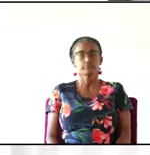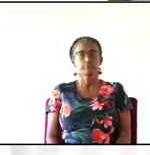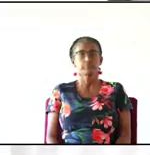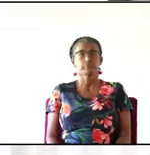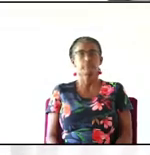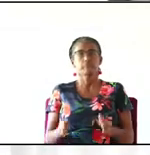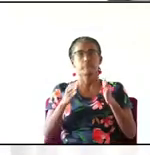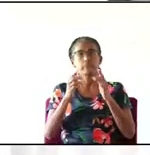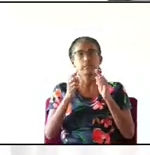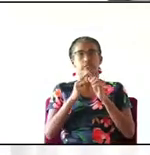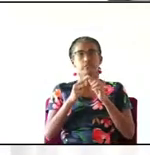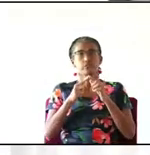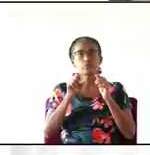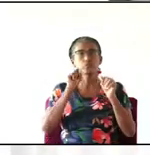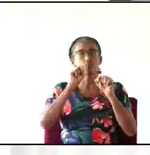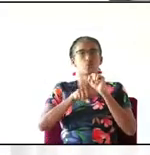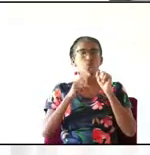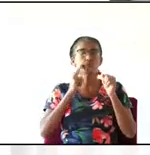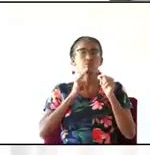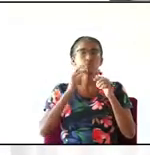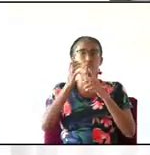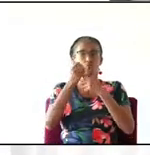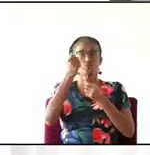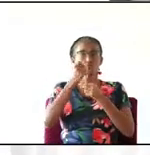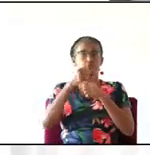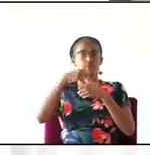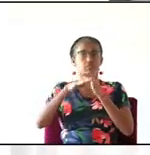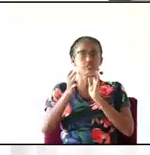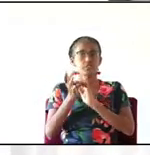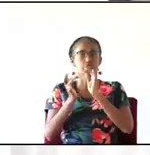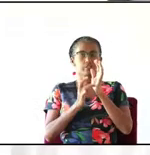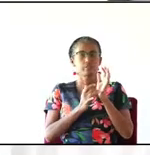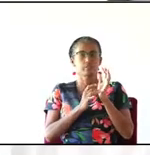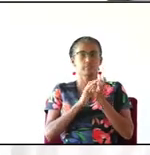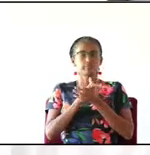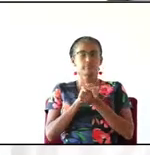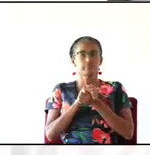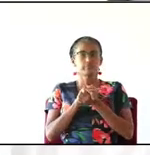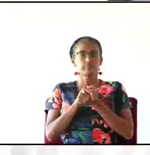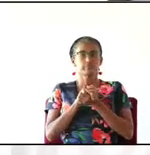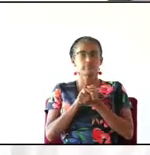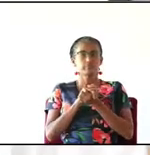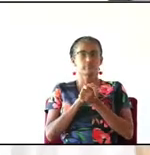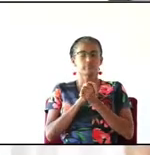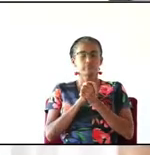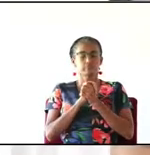just to rest upon his promise, just to know, thus saith the Lord."